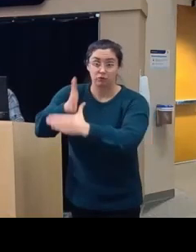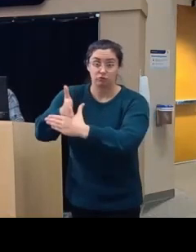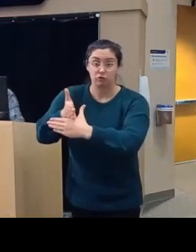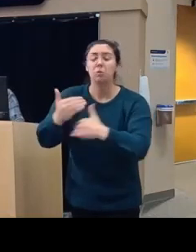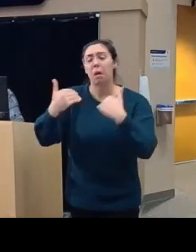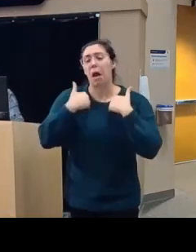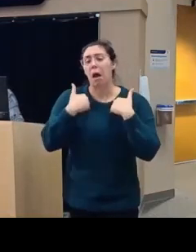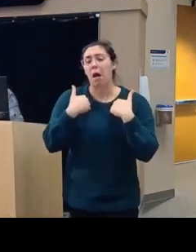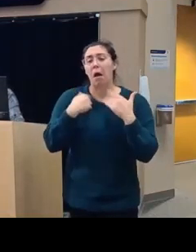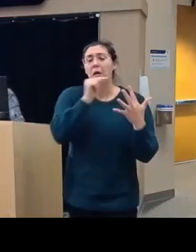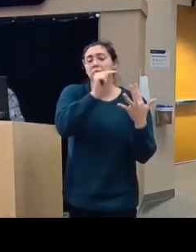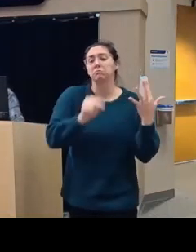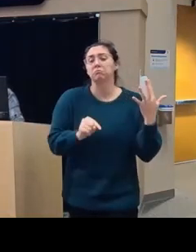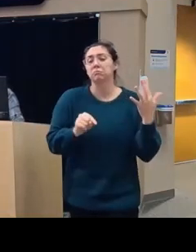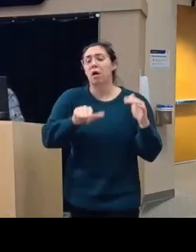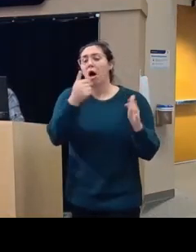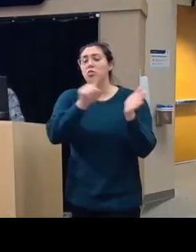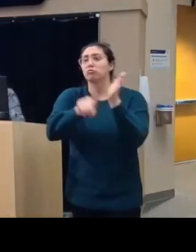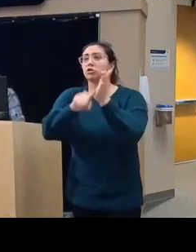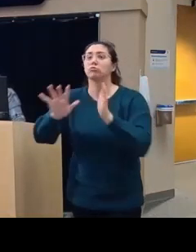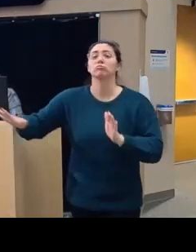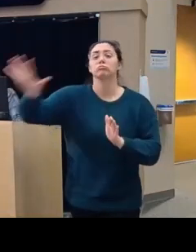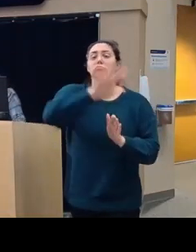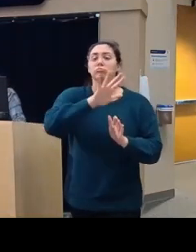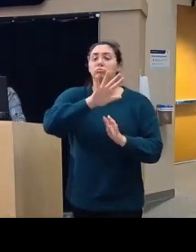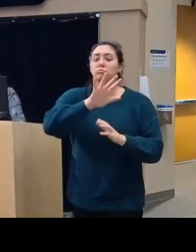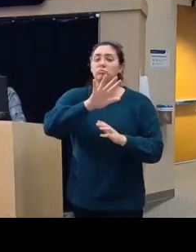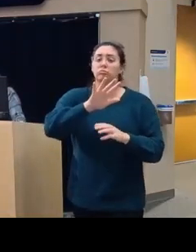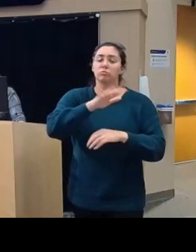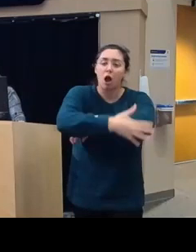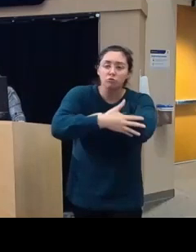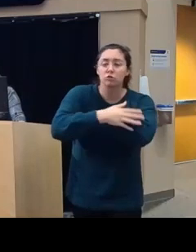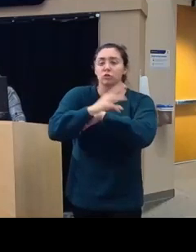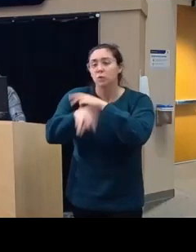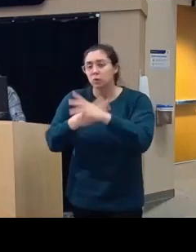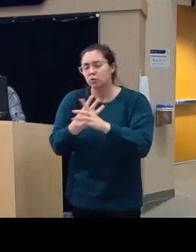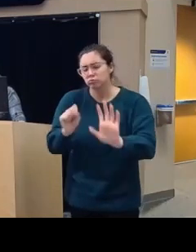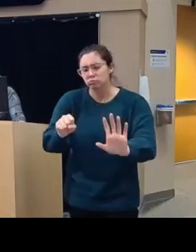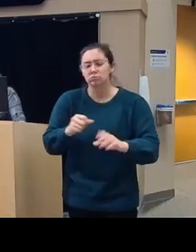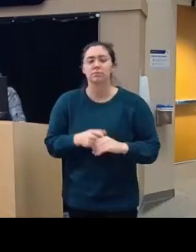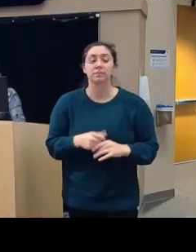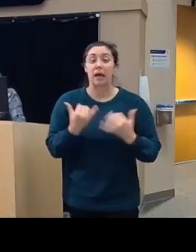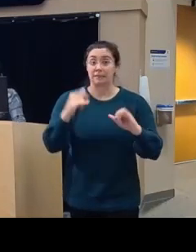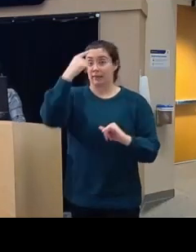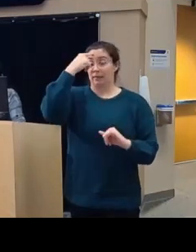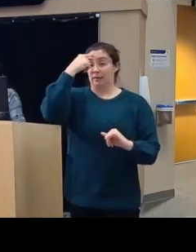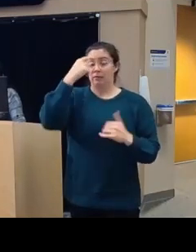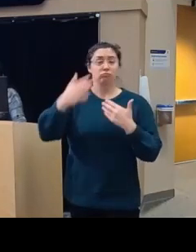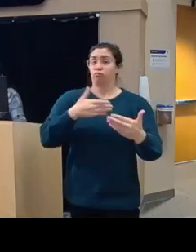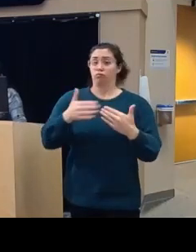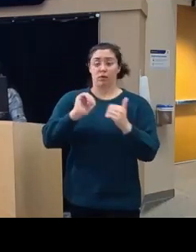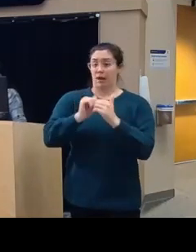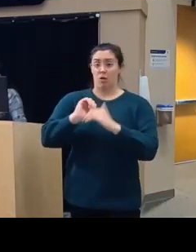There are others by other investigators around the country and the world. I still think, regardless of how